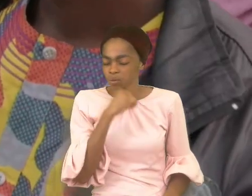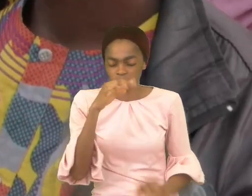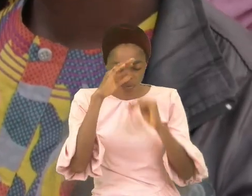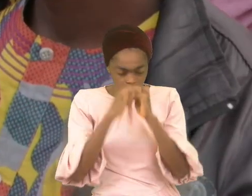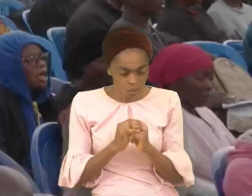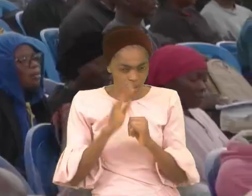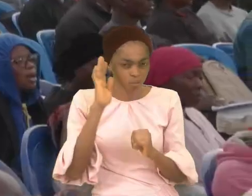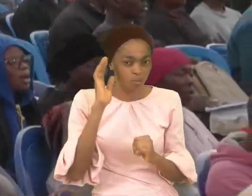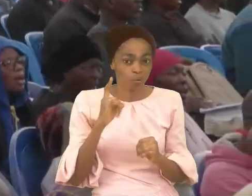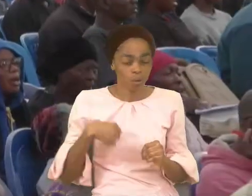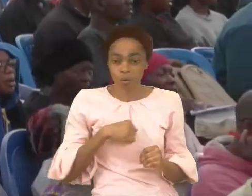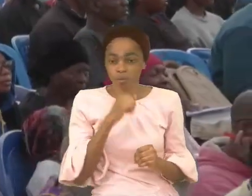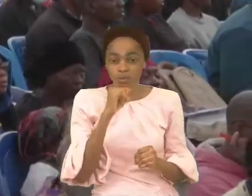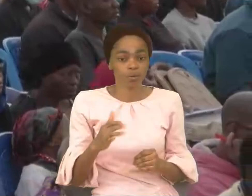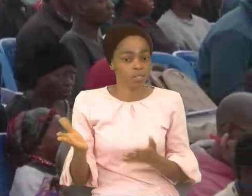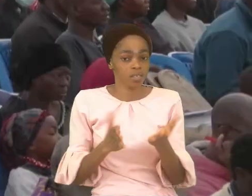amen. Amen.